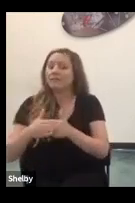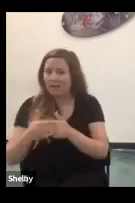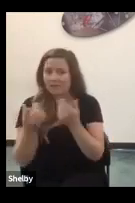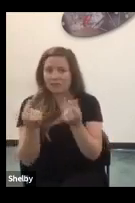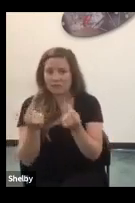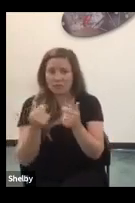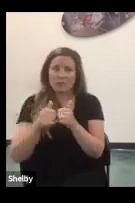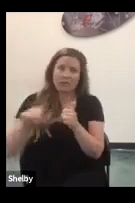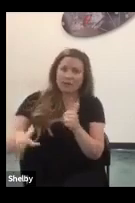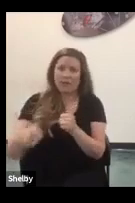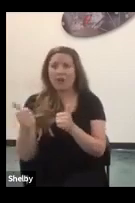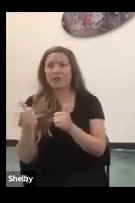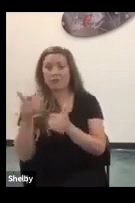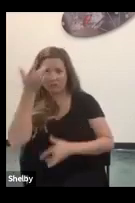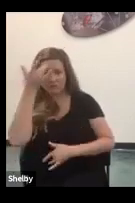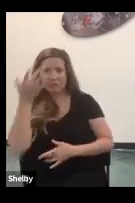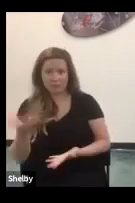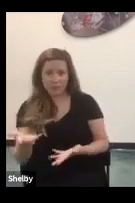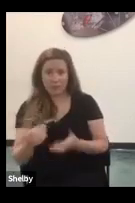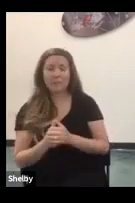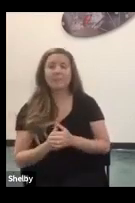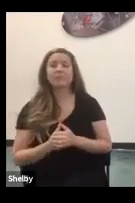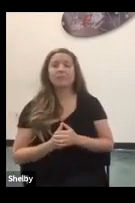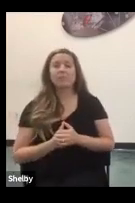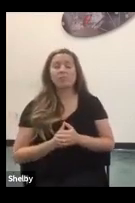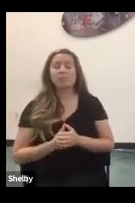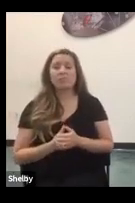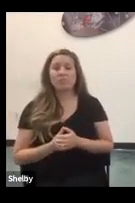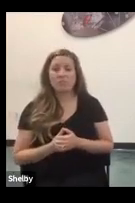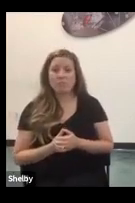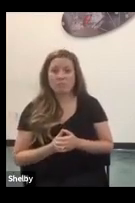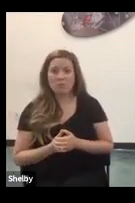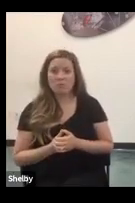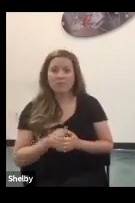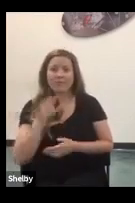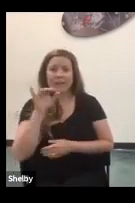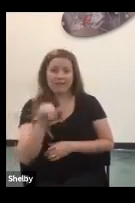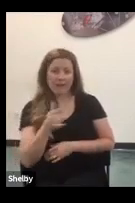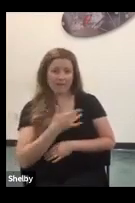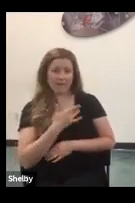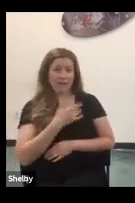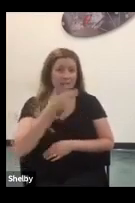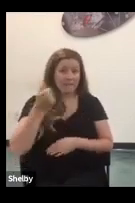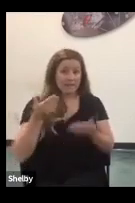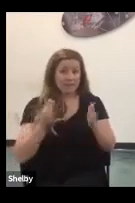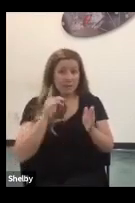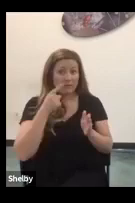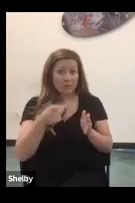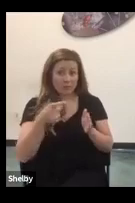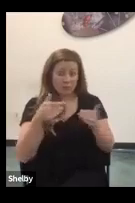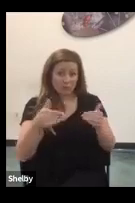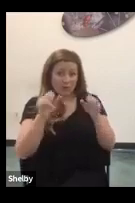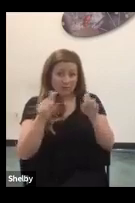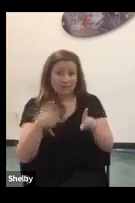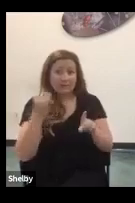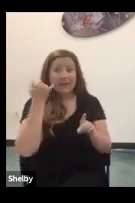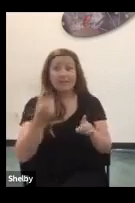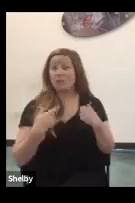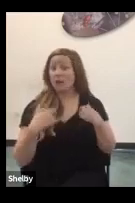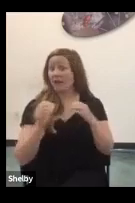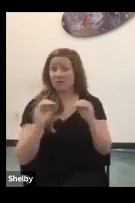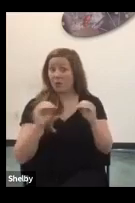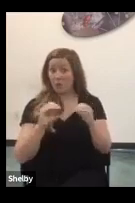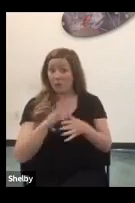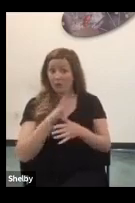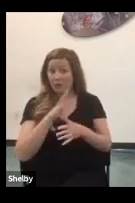what else might be likely. So that is what I would consider the best way to get tested. If you don't have a primary care